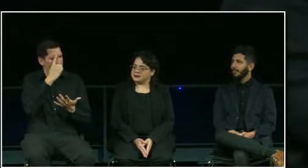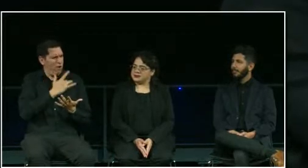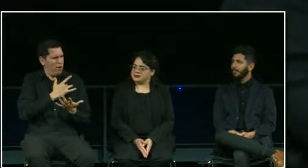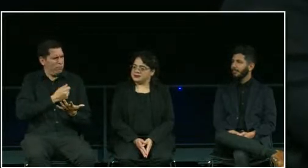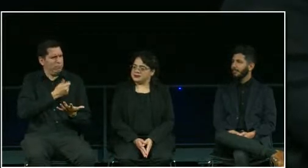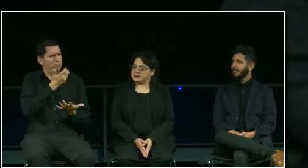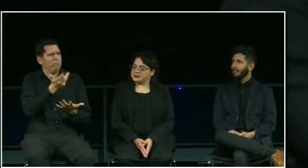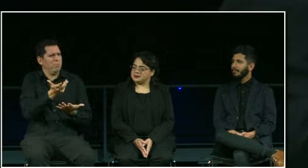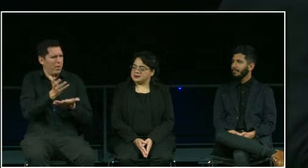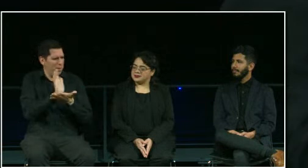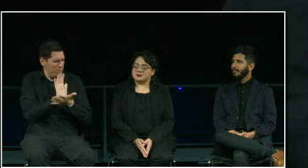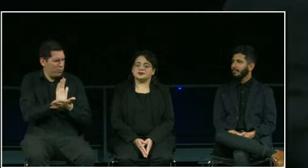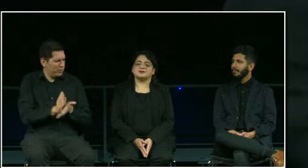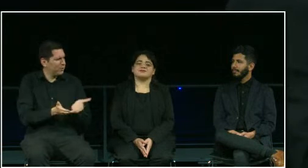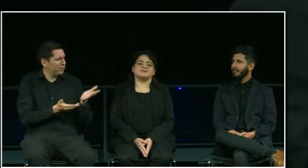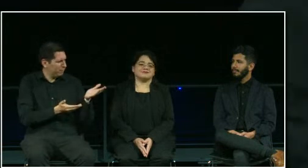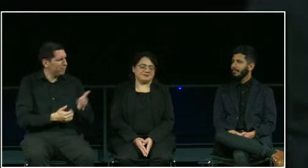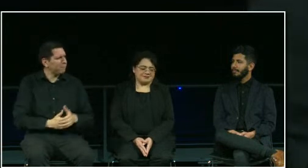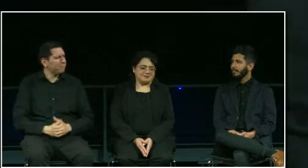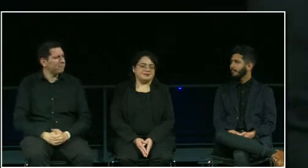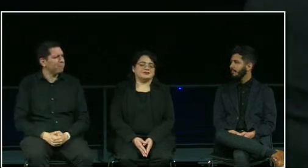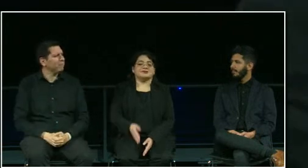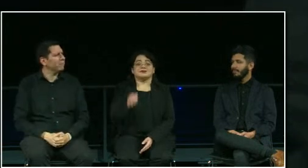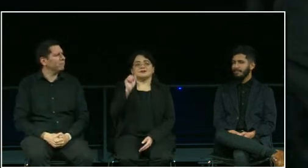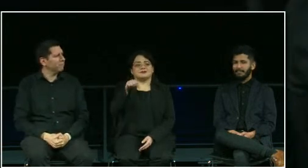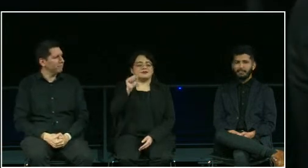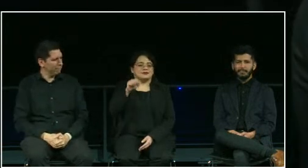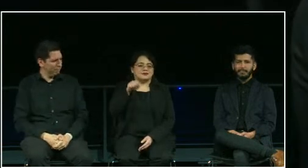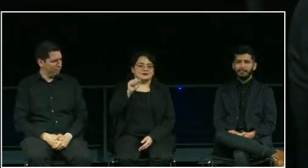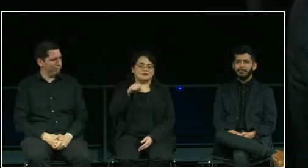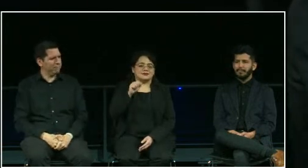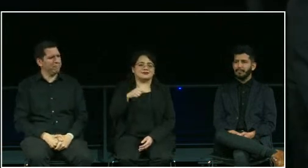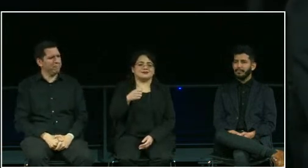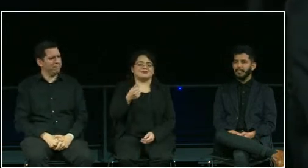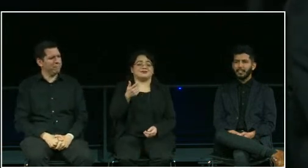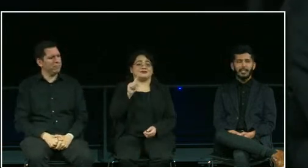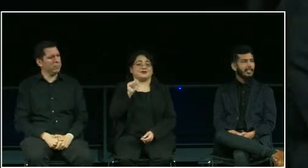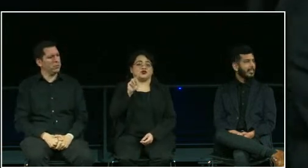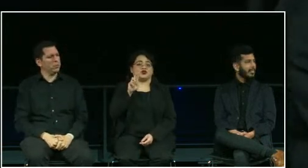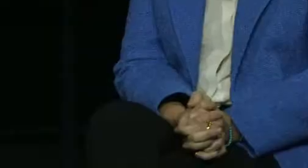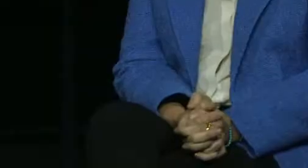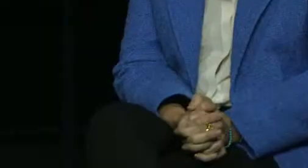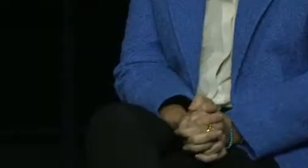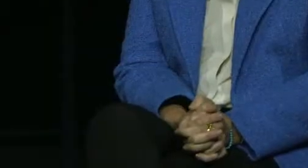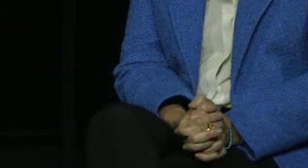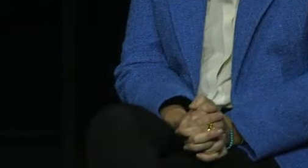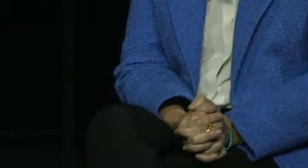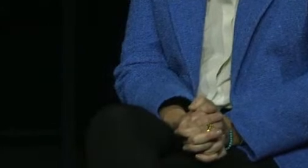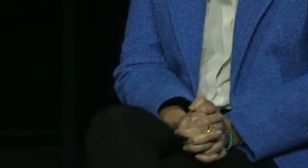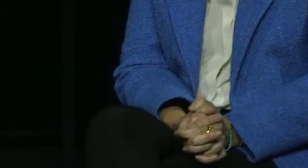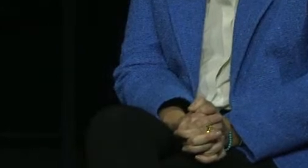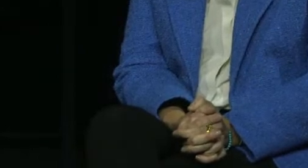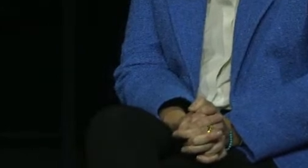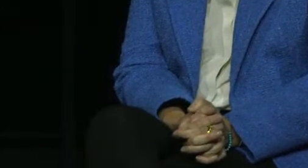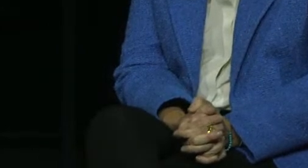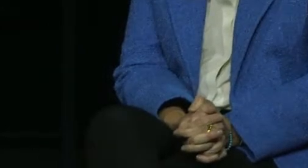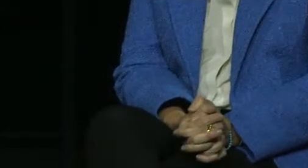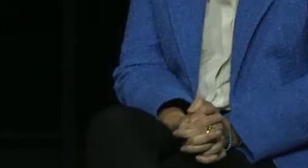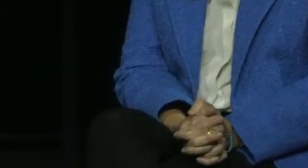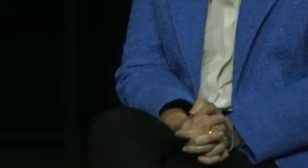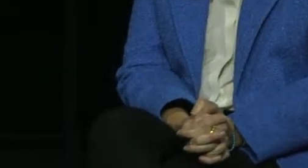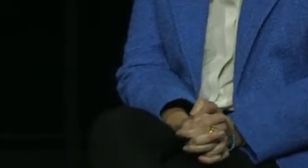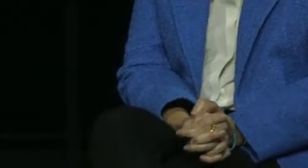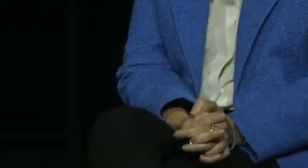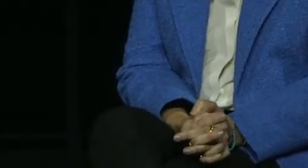screen. Yeah, so Turning Red started in 2017 after